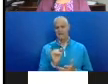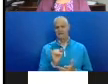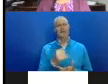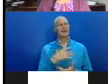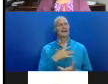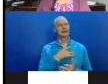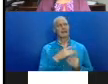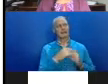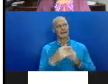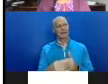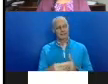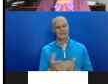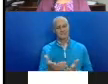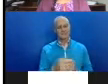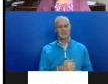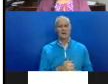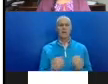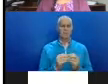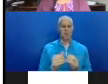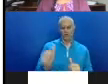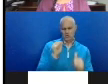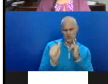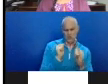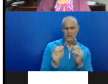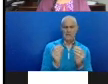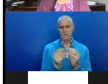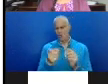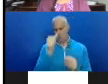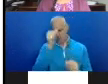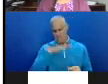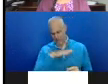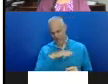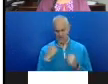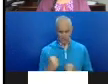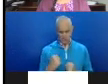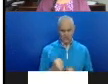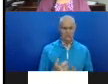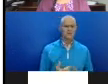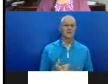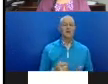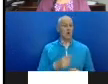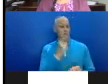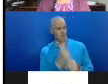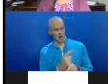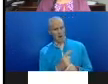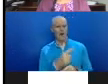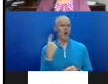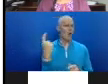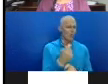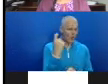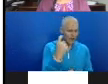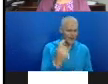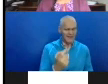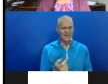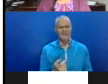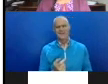that. Or the more you drink, the more the man you are, in terms of alcoholism, always needing to be right, always winning, again,